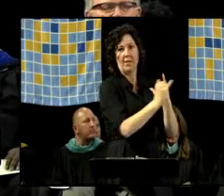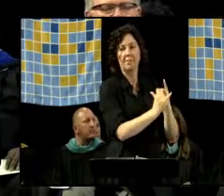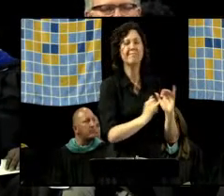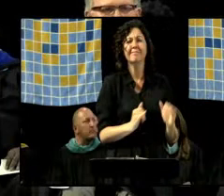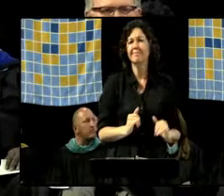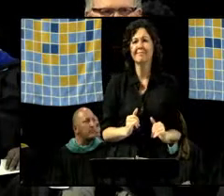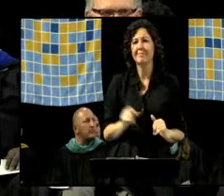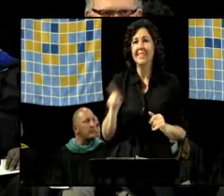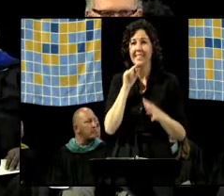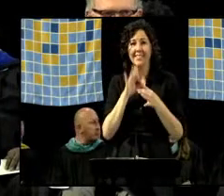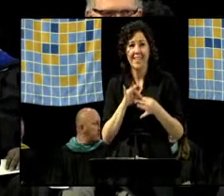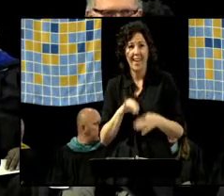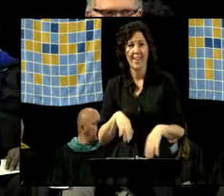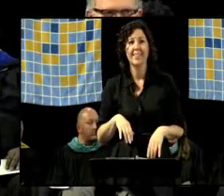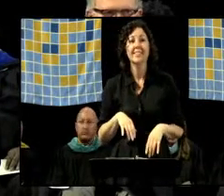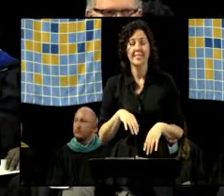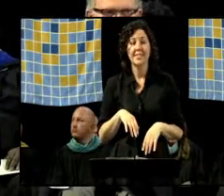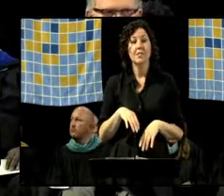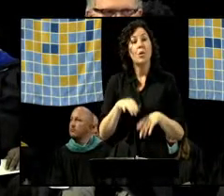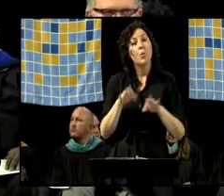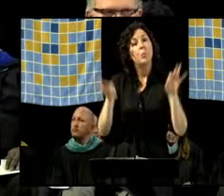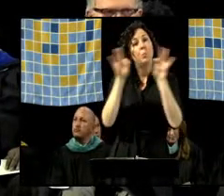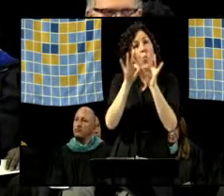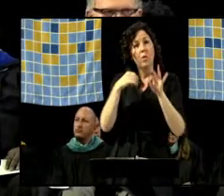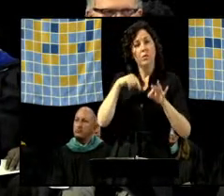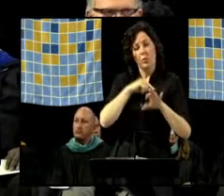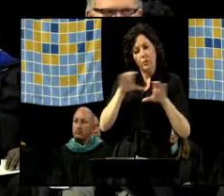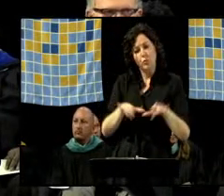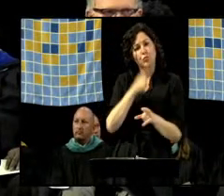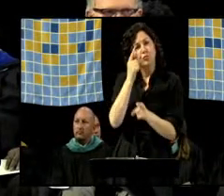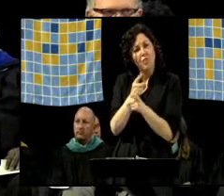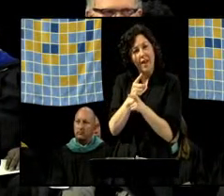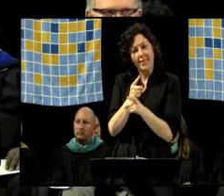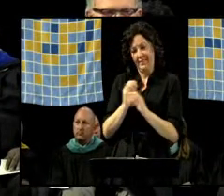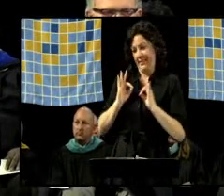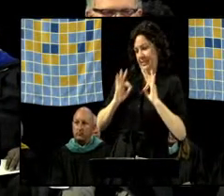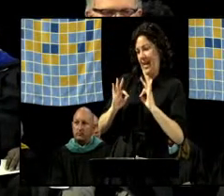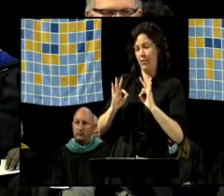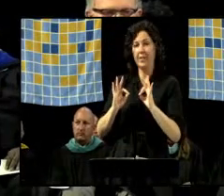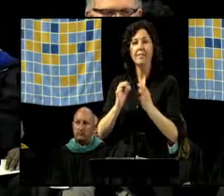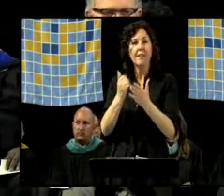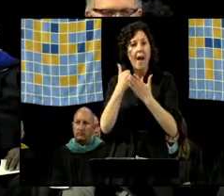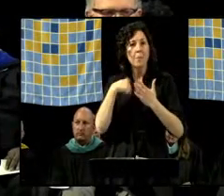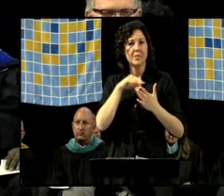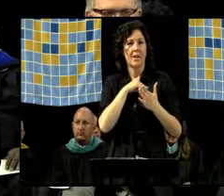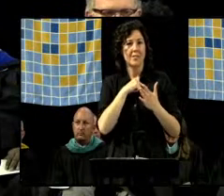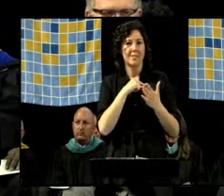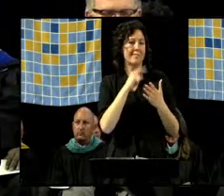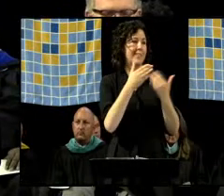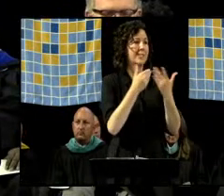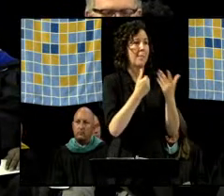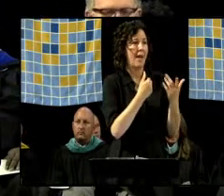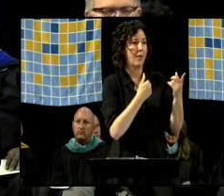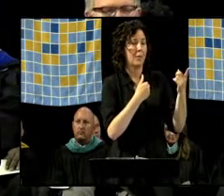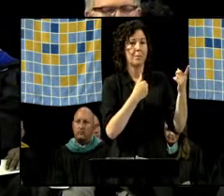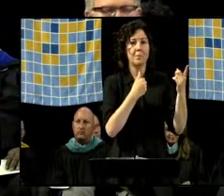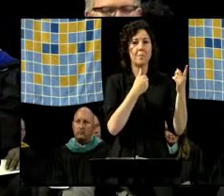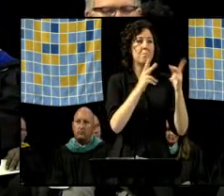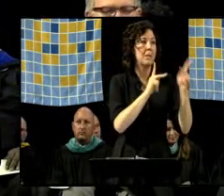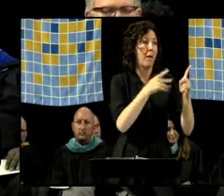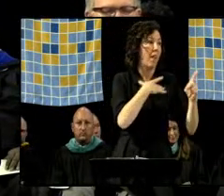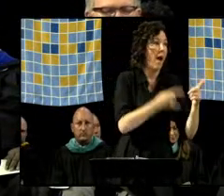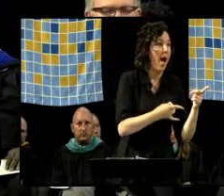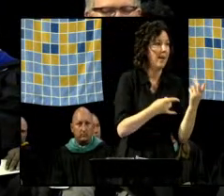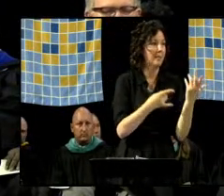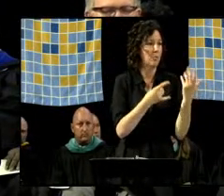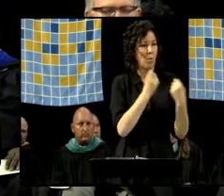courage and faith will sustain us against the tides of unpopularity. We will find peace in following our convictions.